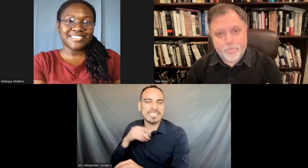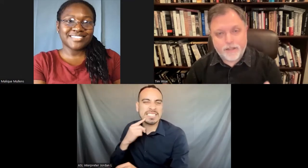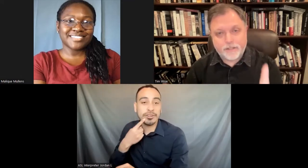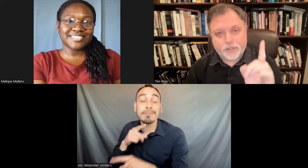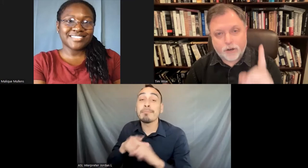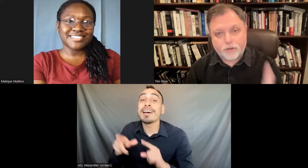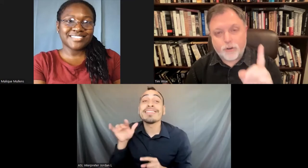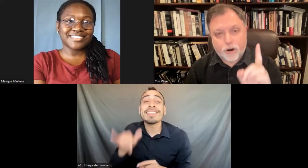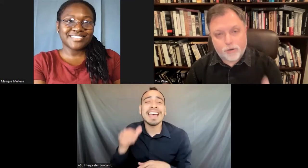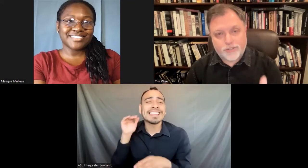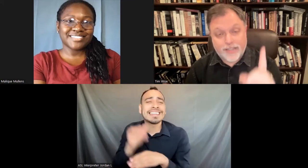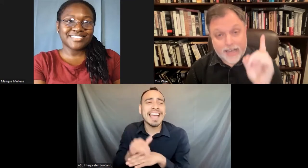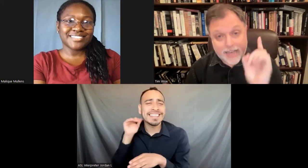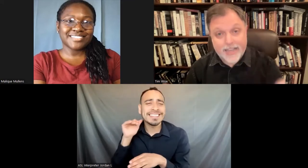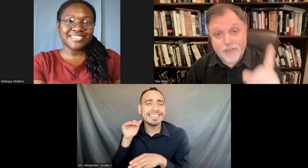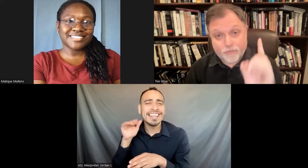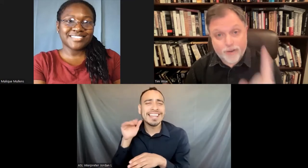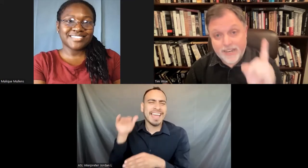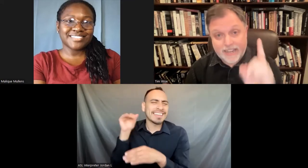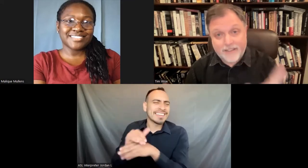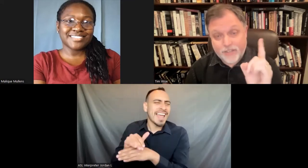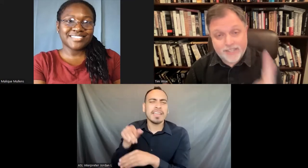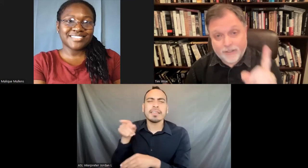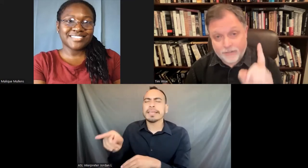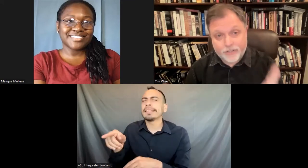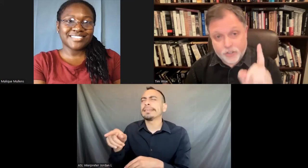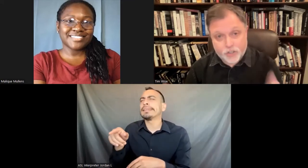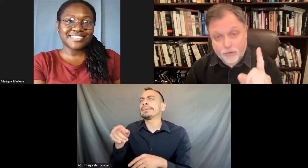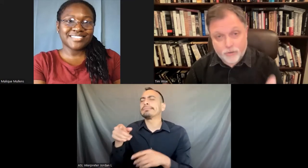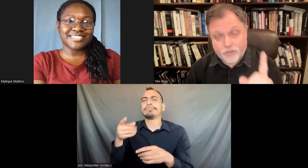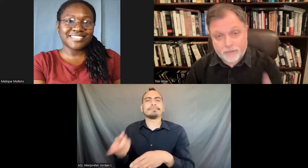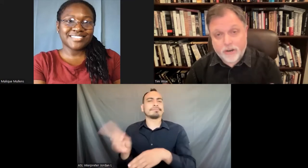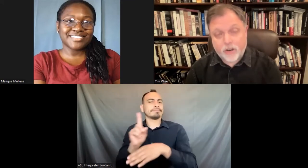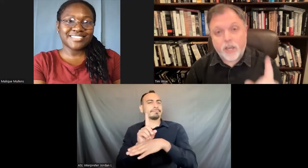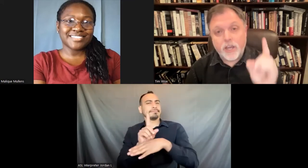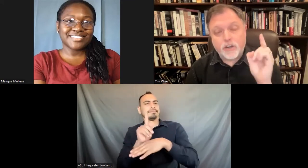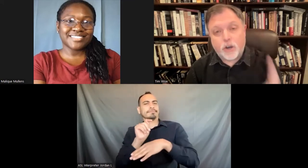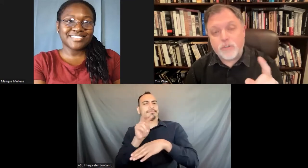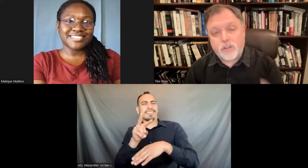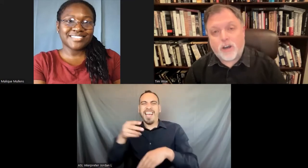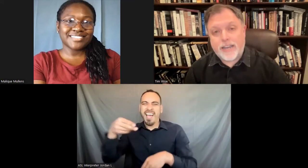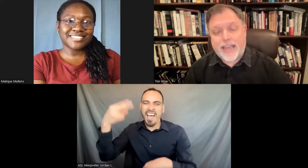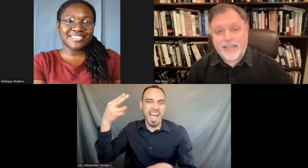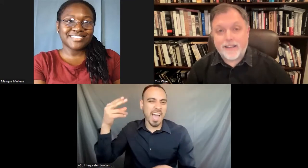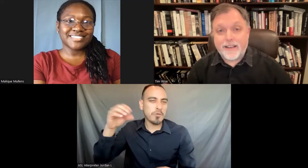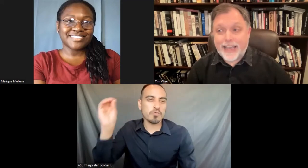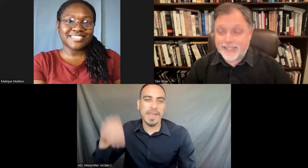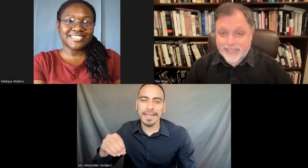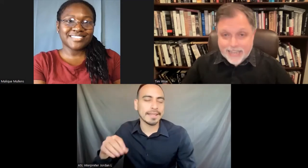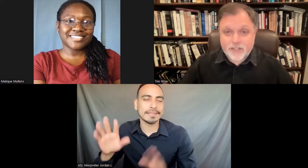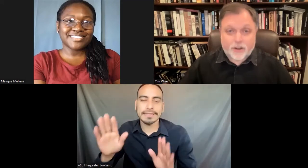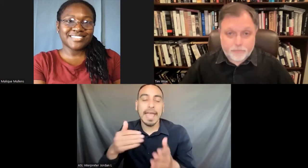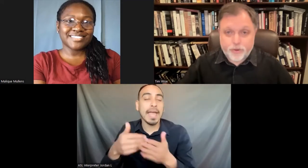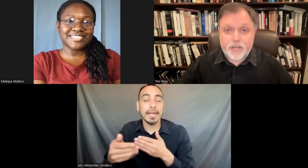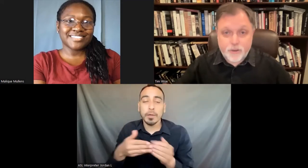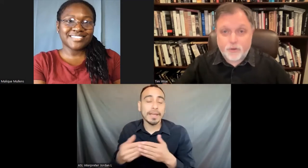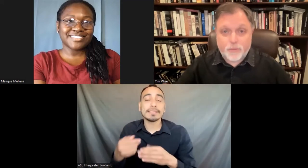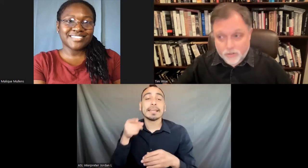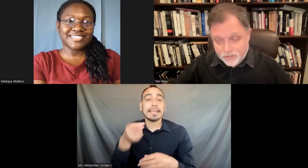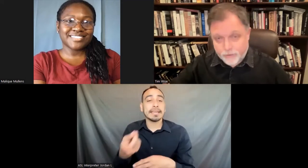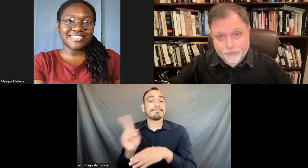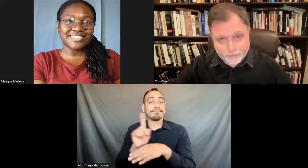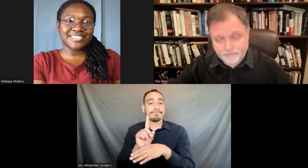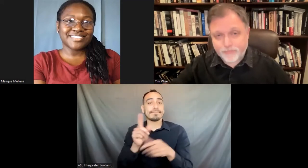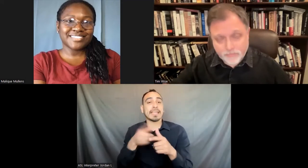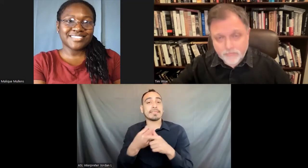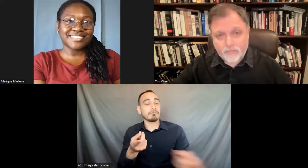out, Tucker Carlson, the highest rated evening television show host in America, goes on and he has a guest on, Brit Hume,